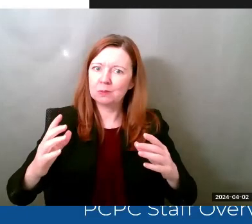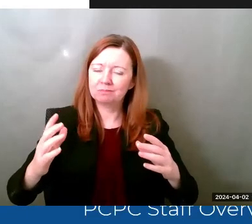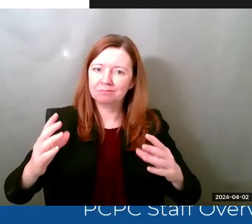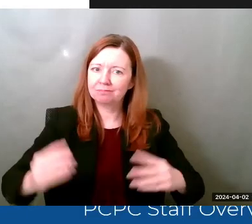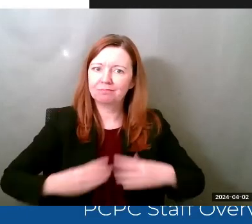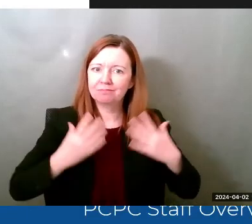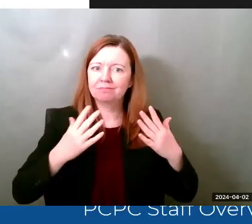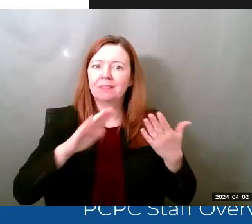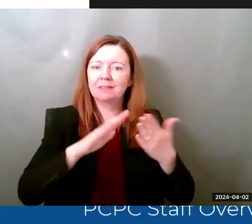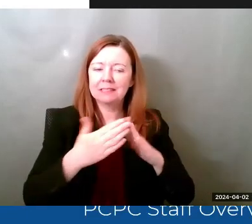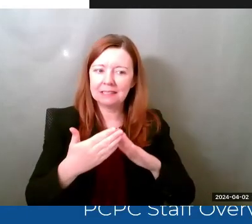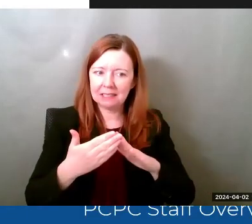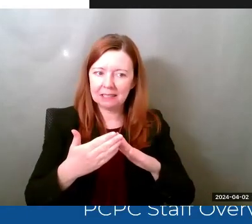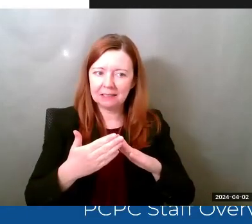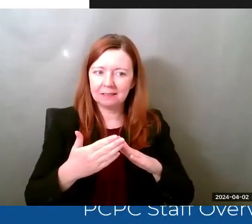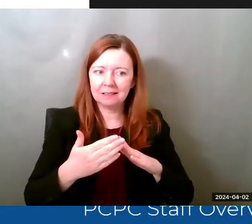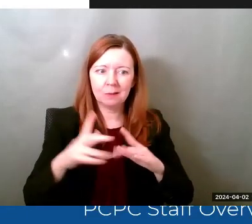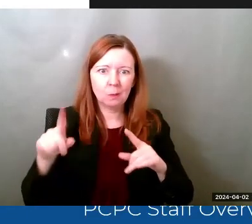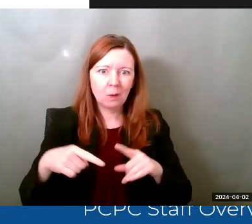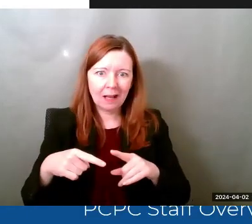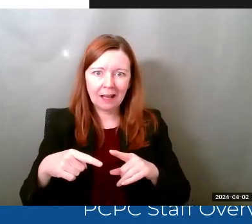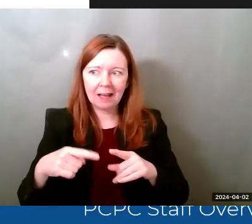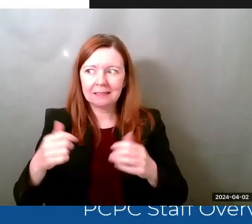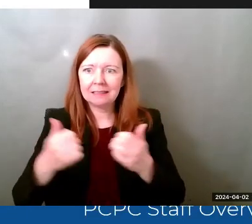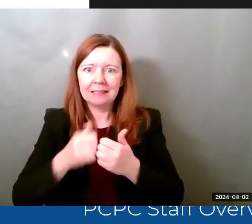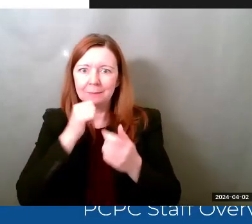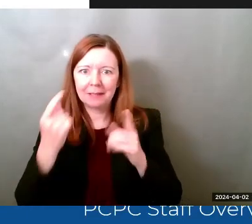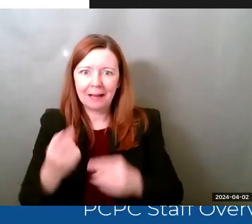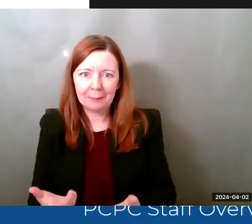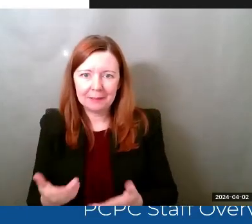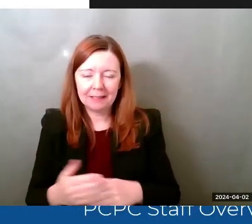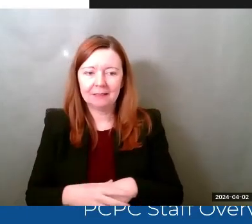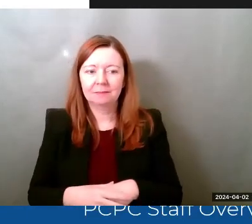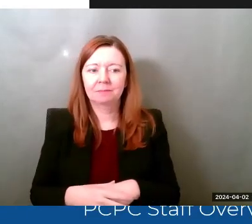vitality of the city when it is not hosting an event.